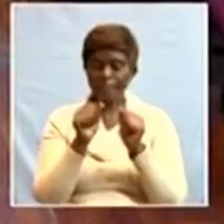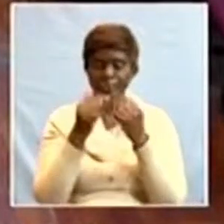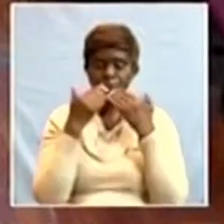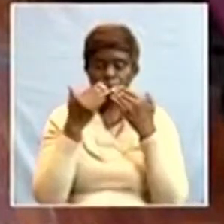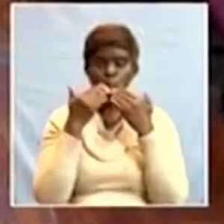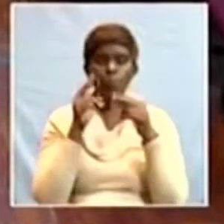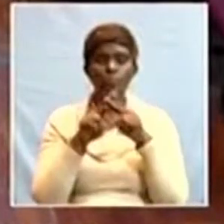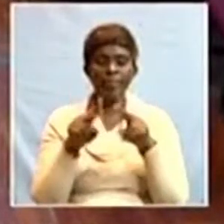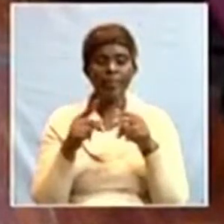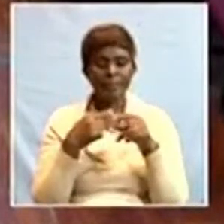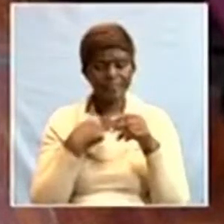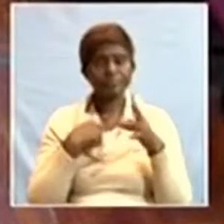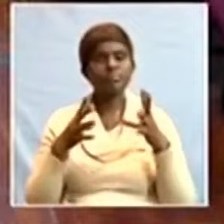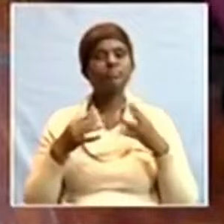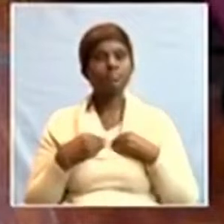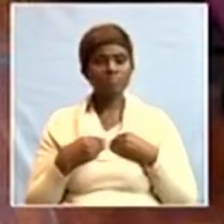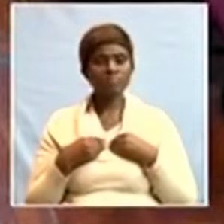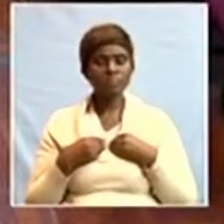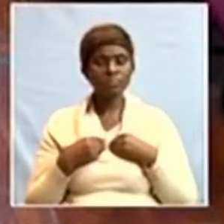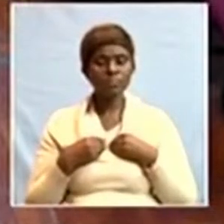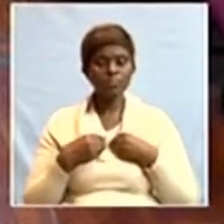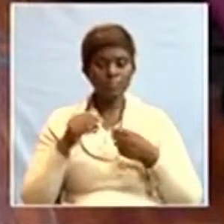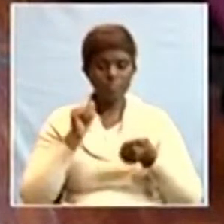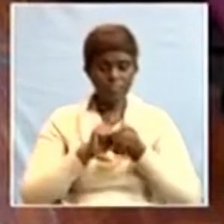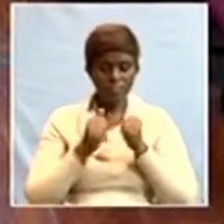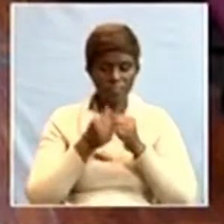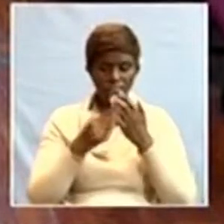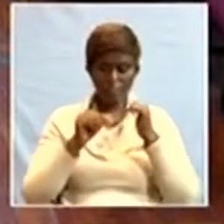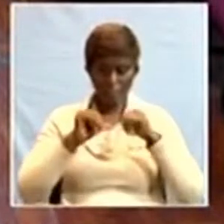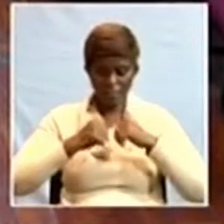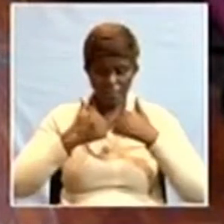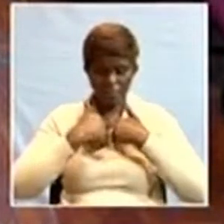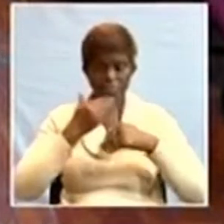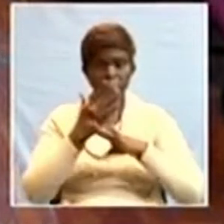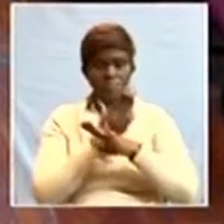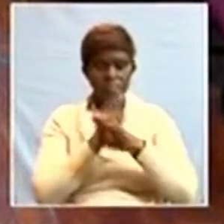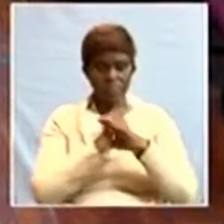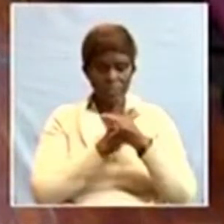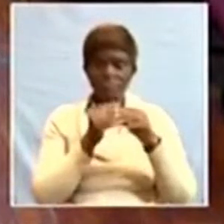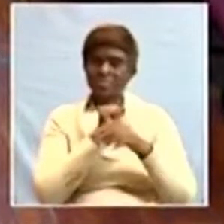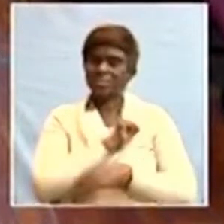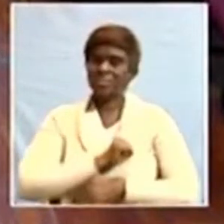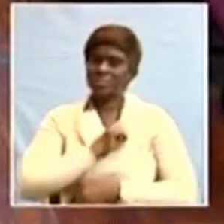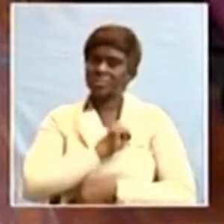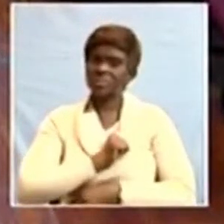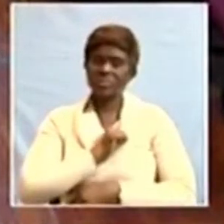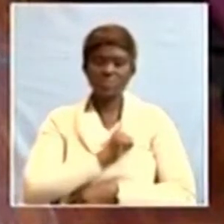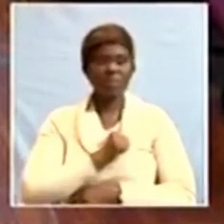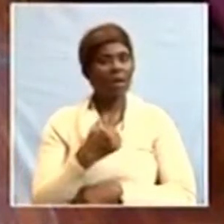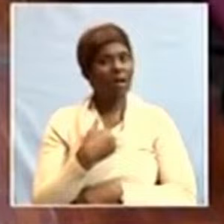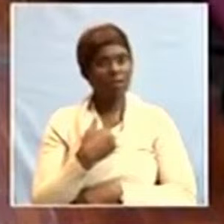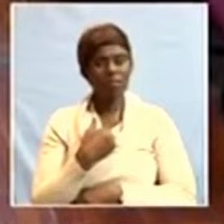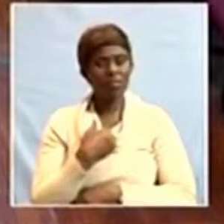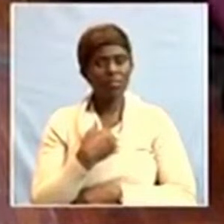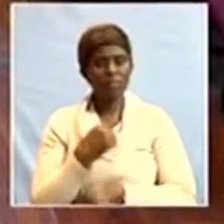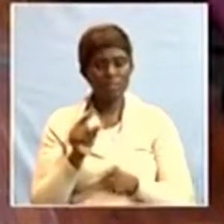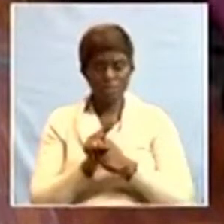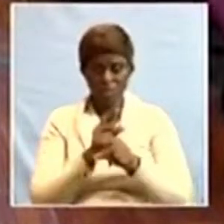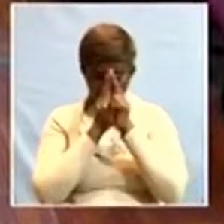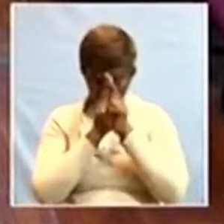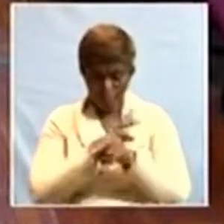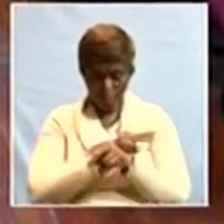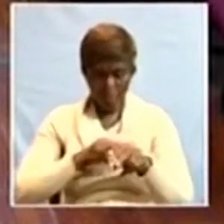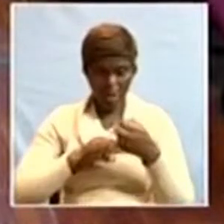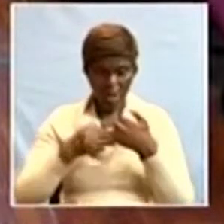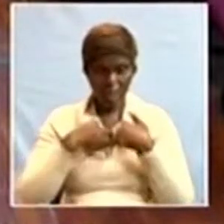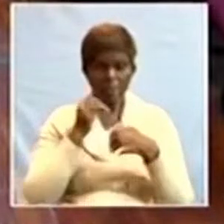Chair. Admittedly, the queries that we have before us are deeply regrettable. Like the honorable member said, we are